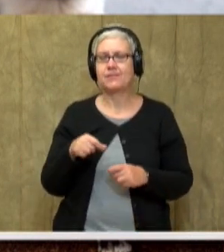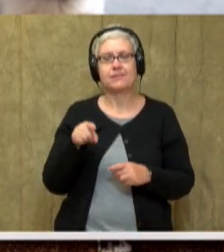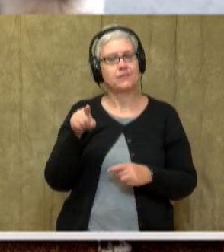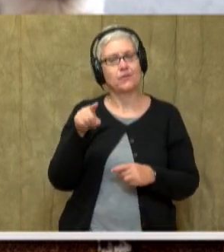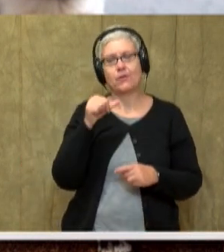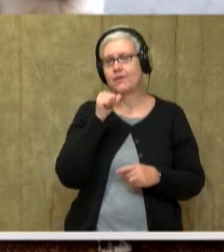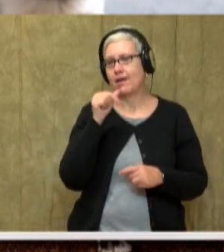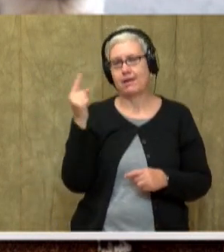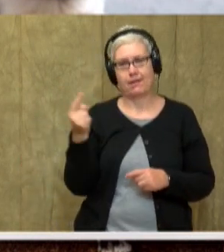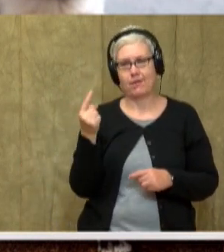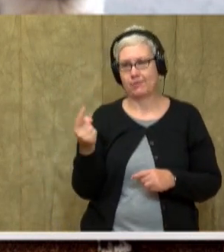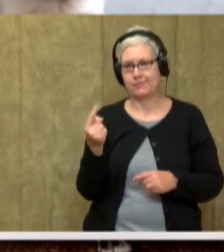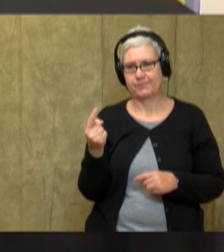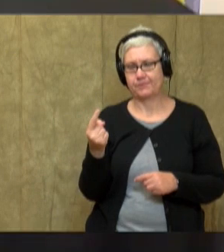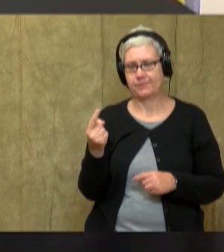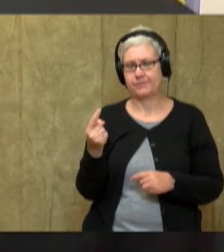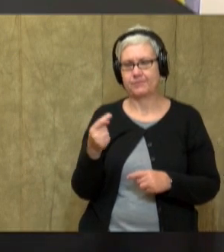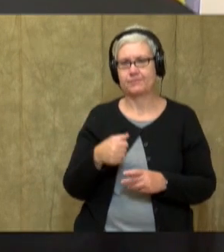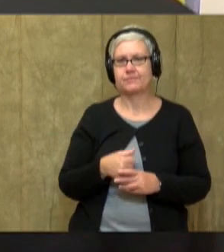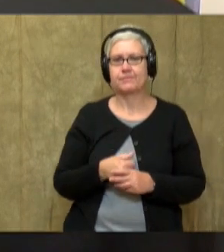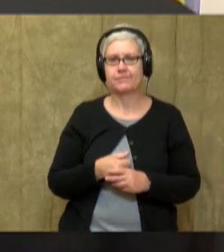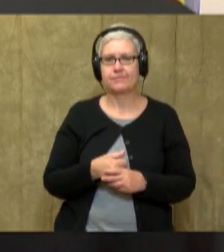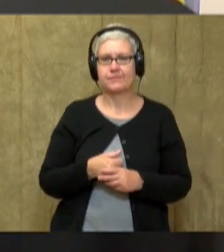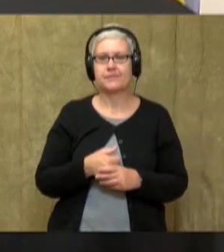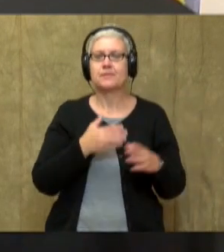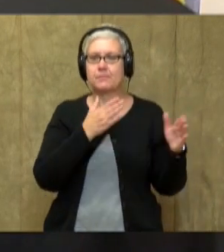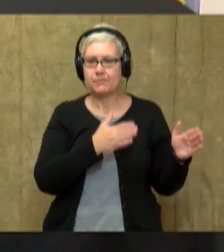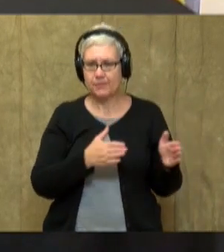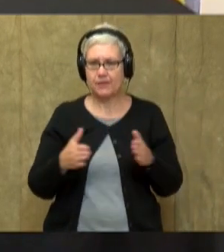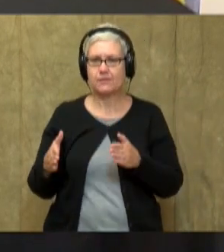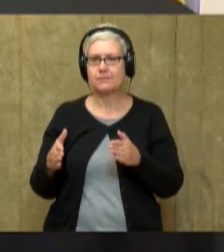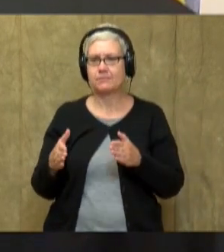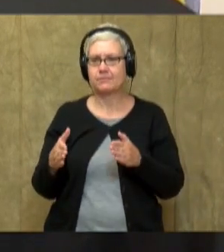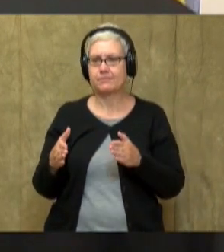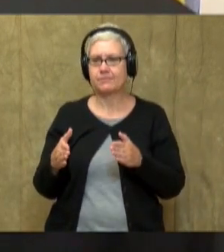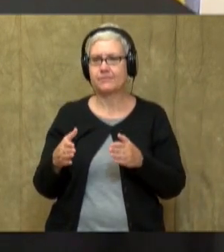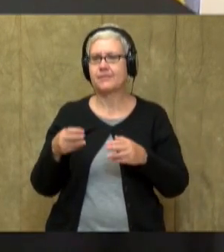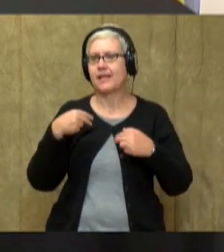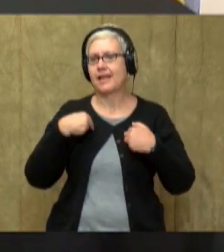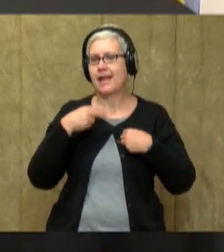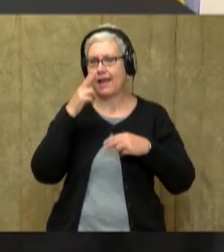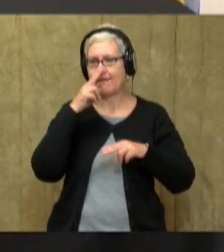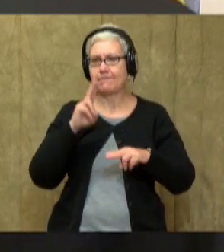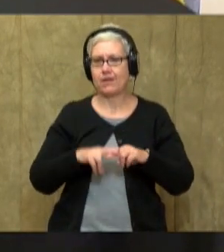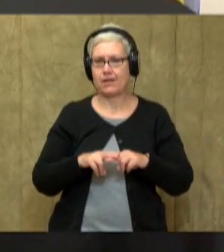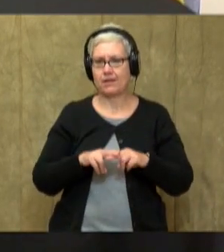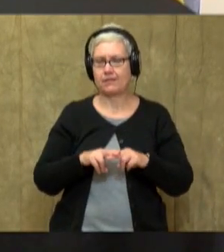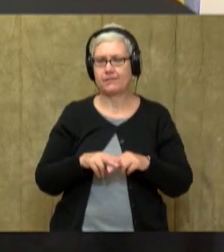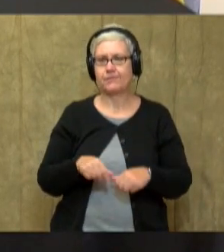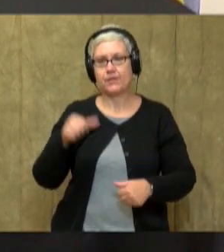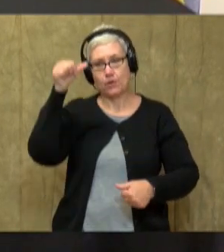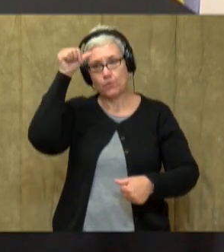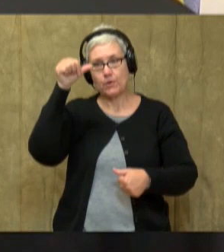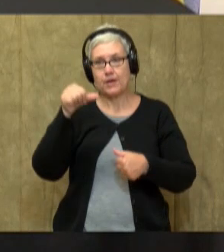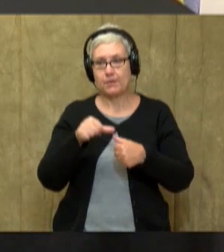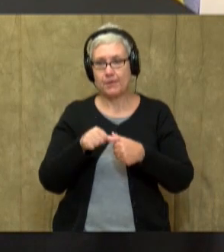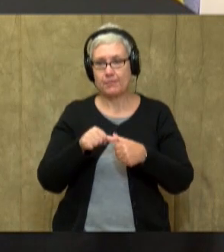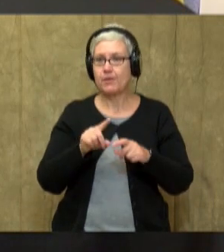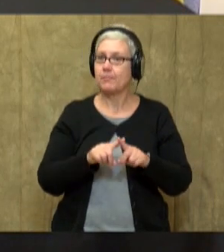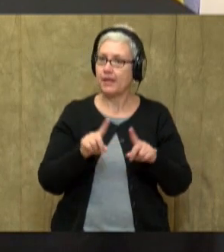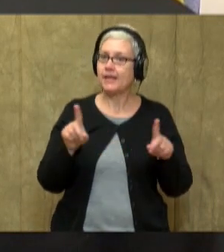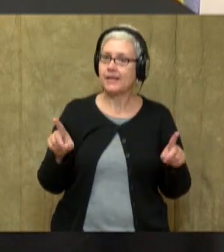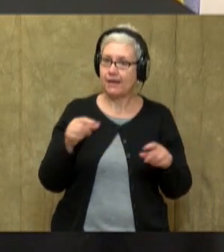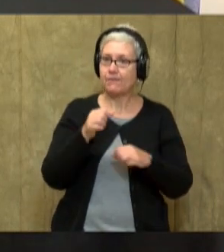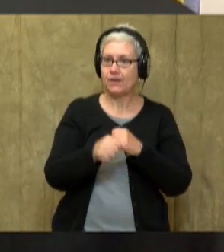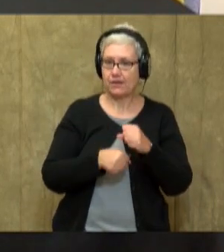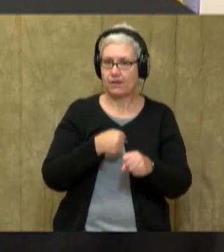you're not the only one. So we want you to be organized, be prepared, and have fun. And remember, this is going to be a different year. There's a